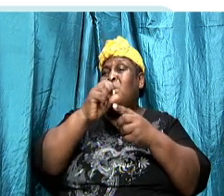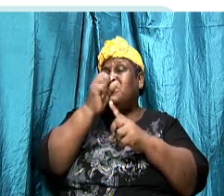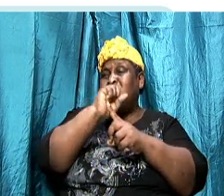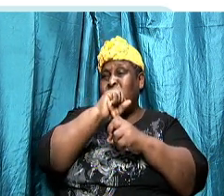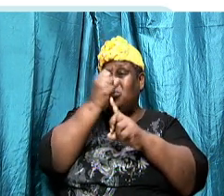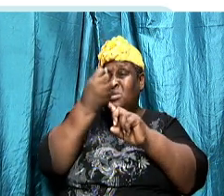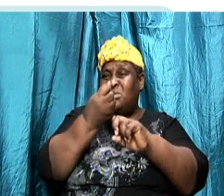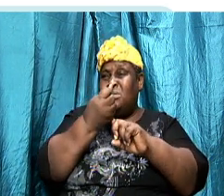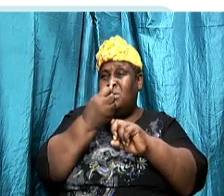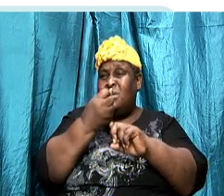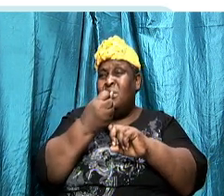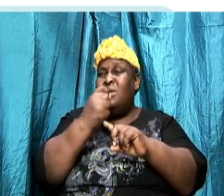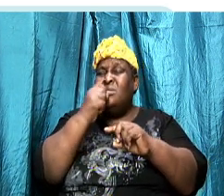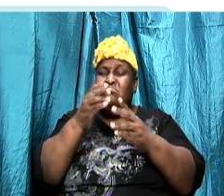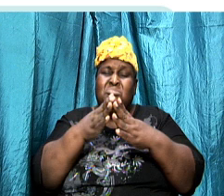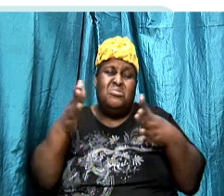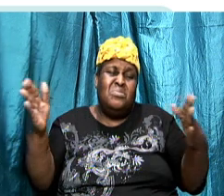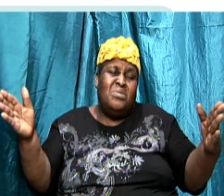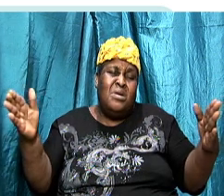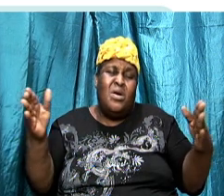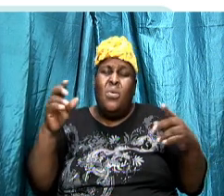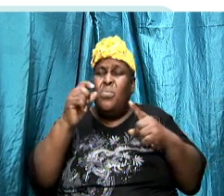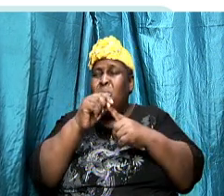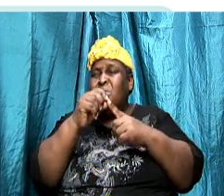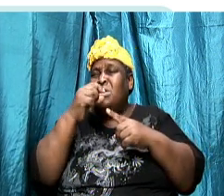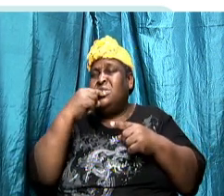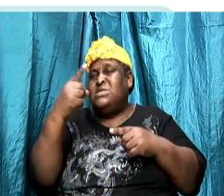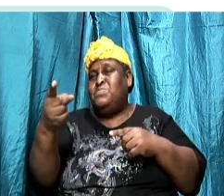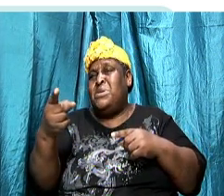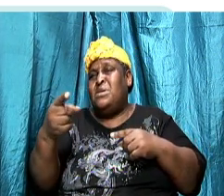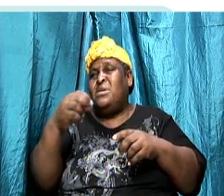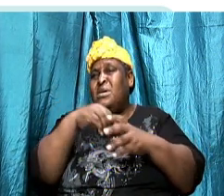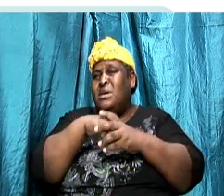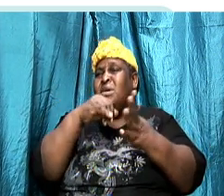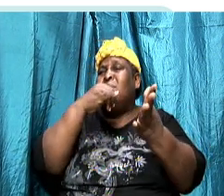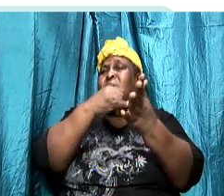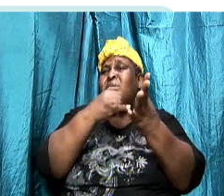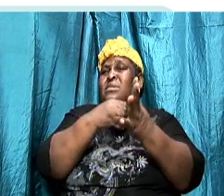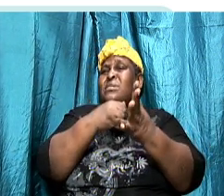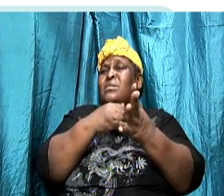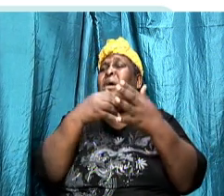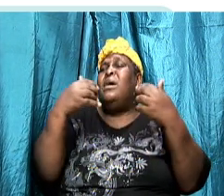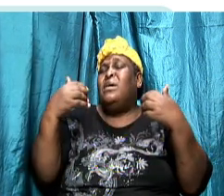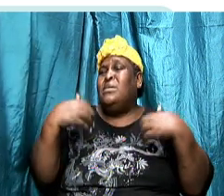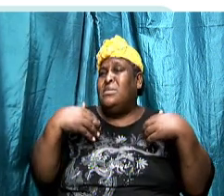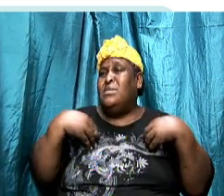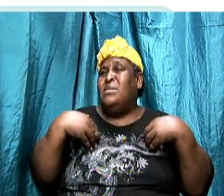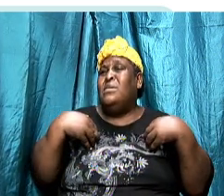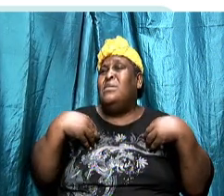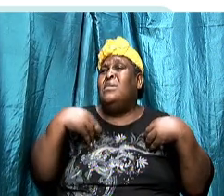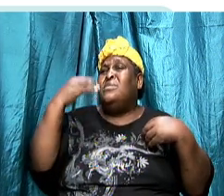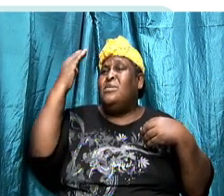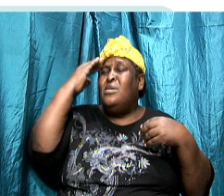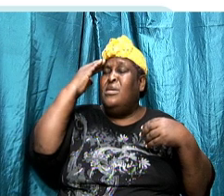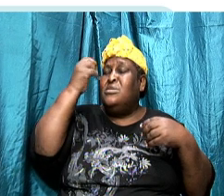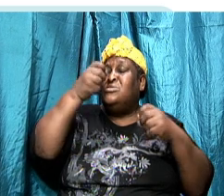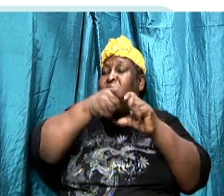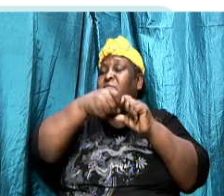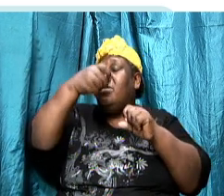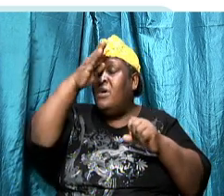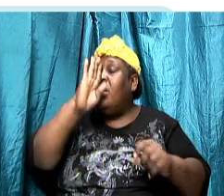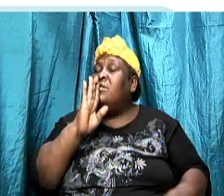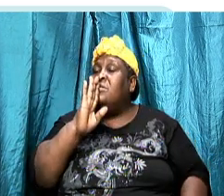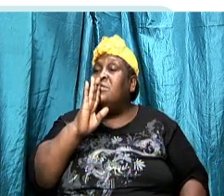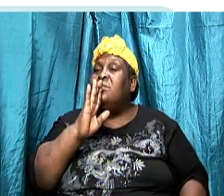but it's a word that we speak that in it has the knowledge of Almighty